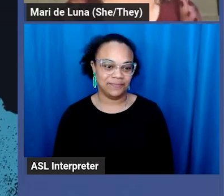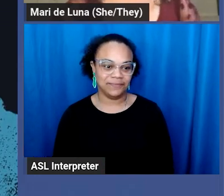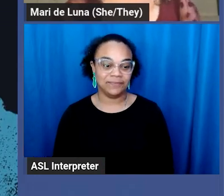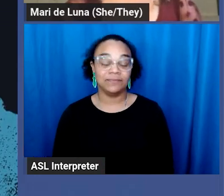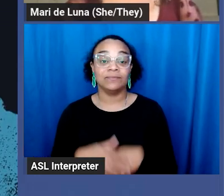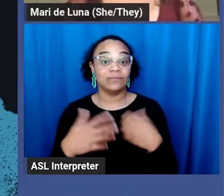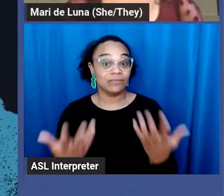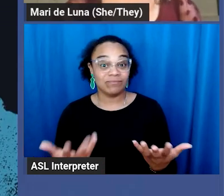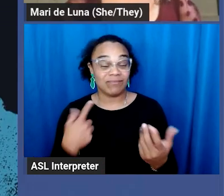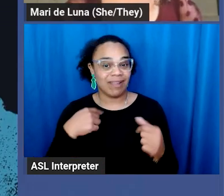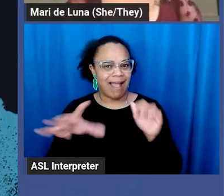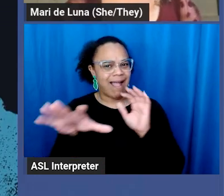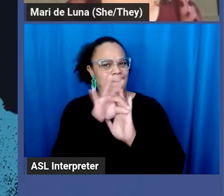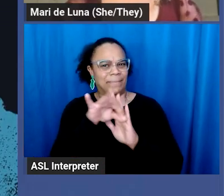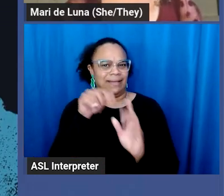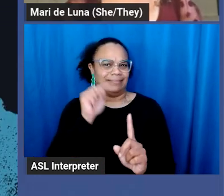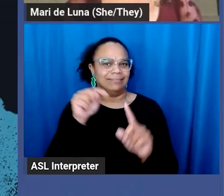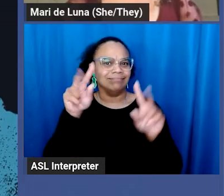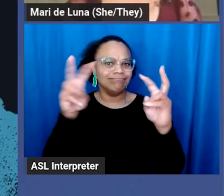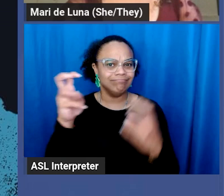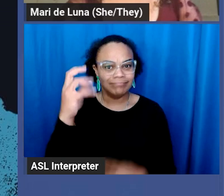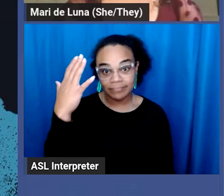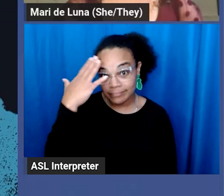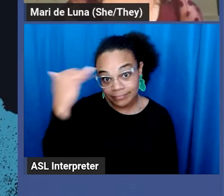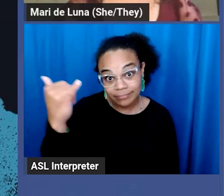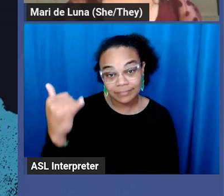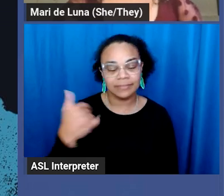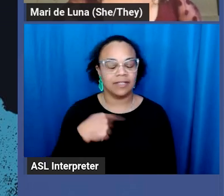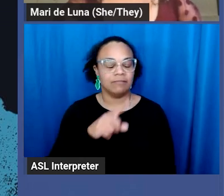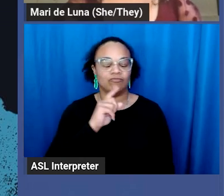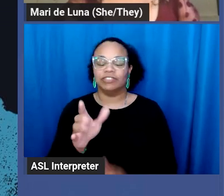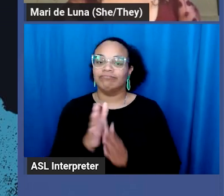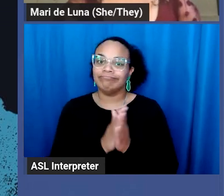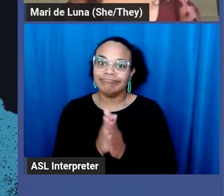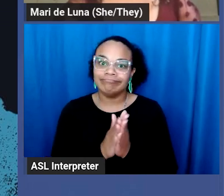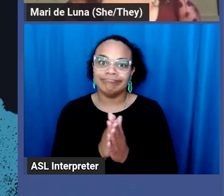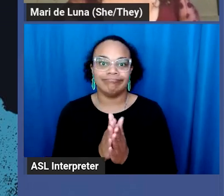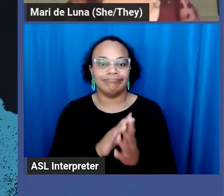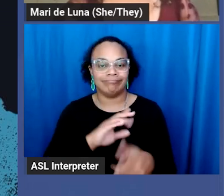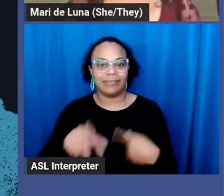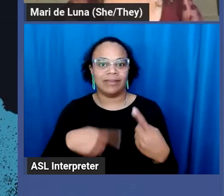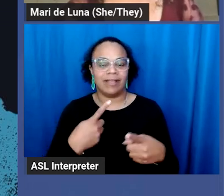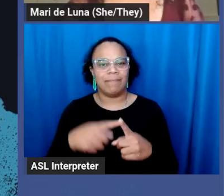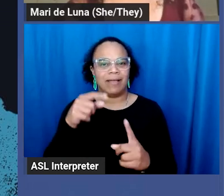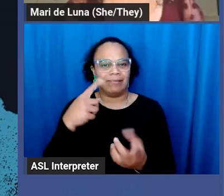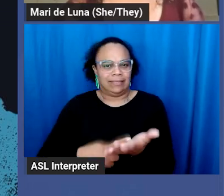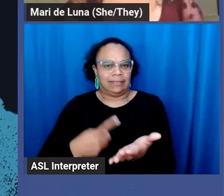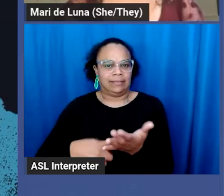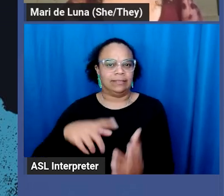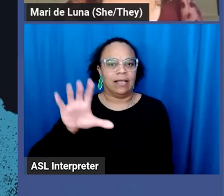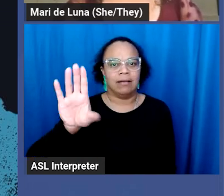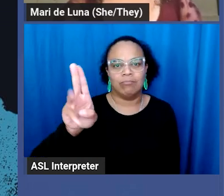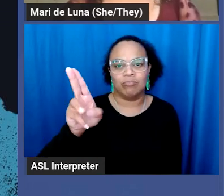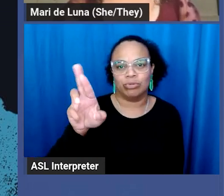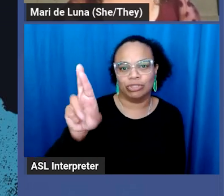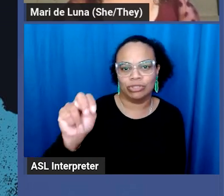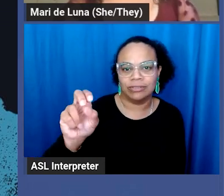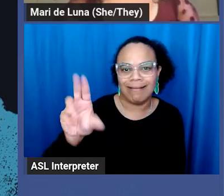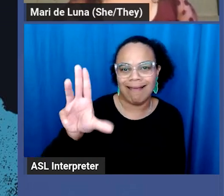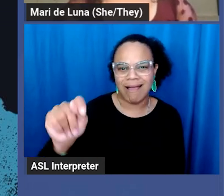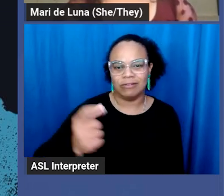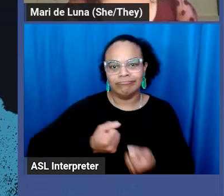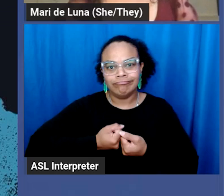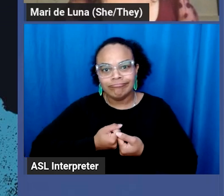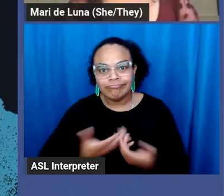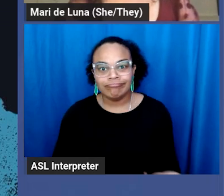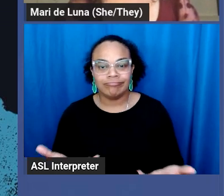And so why I chose this topic is that I'm really passionate about addressing burnout in advocacy spaces